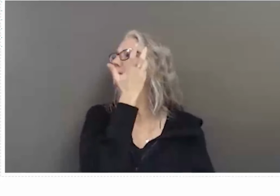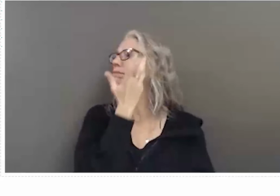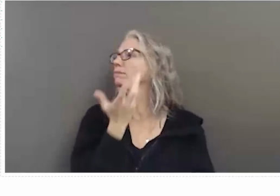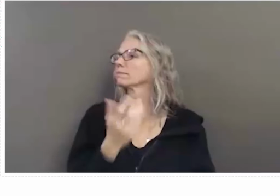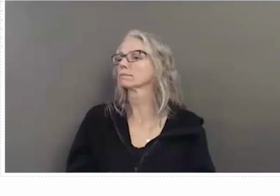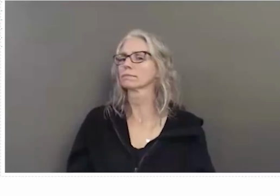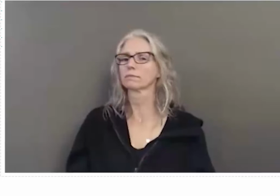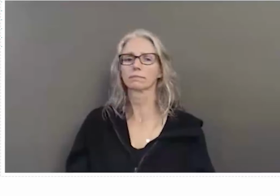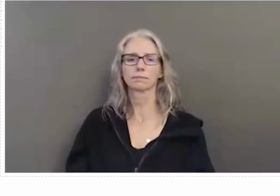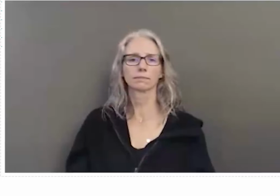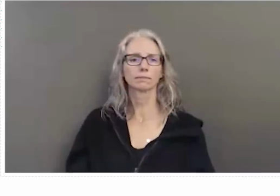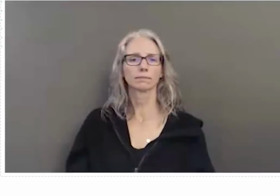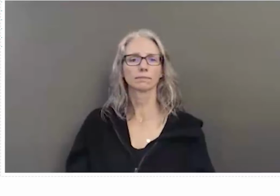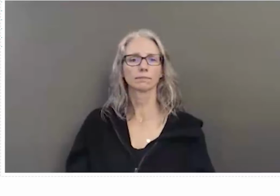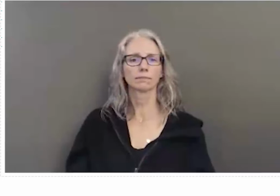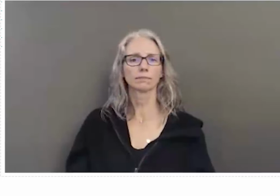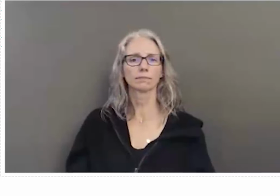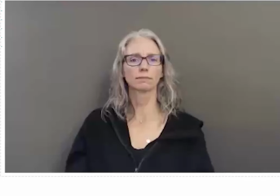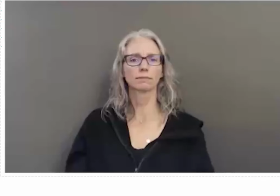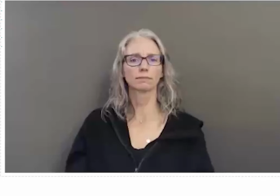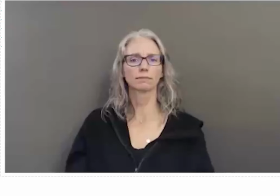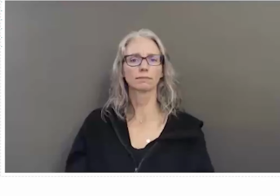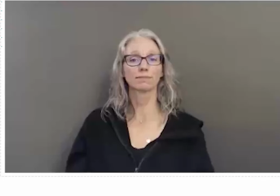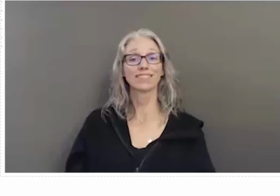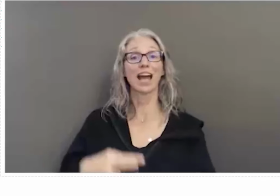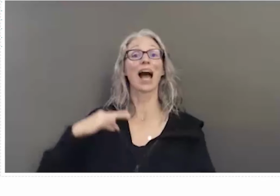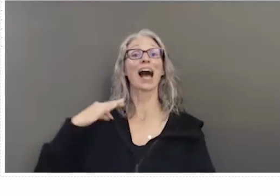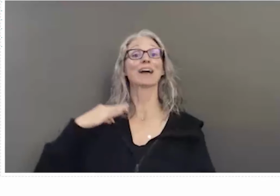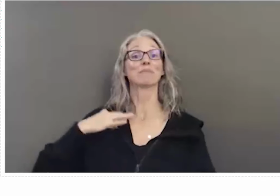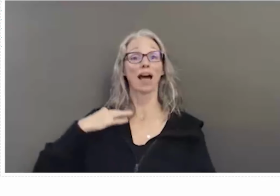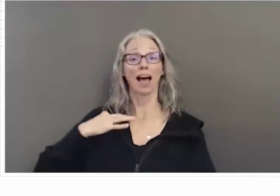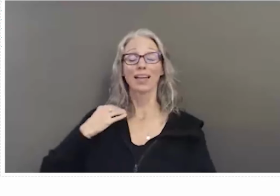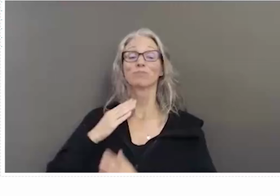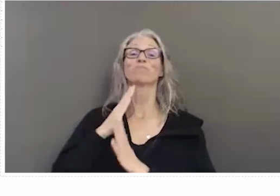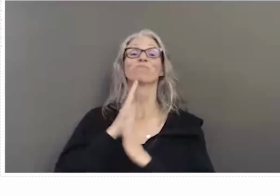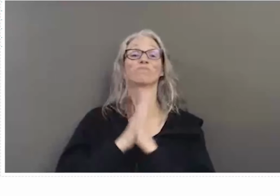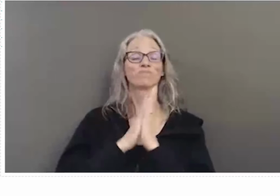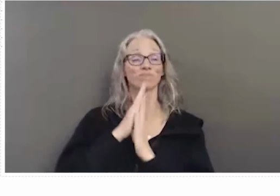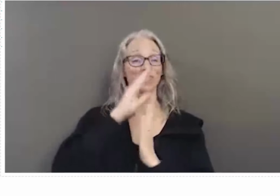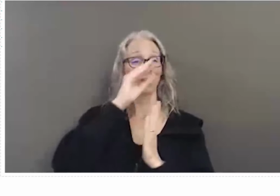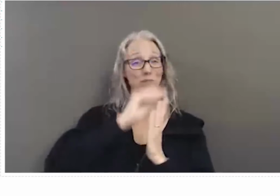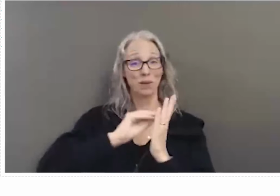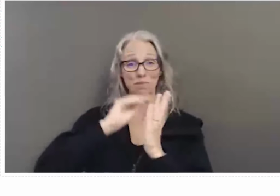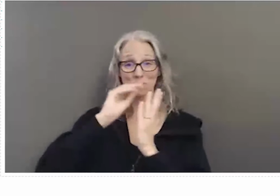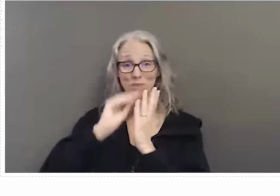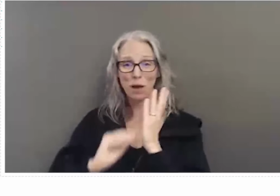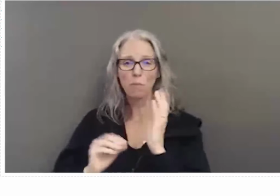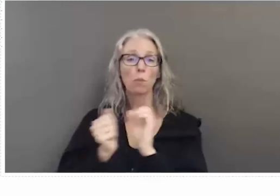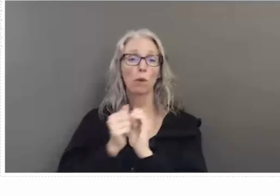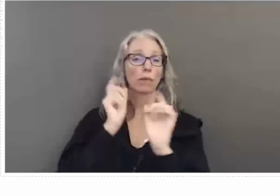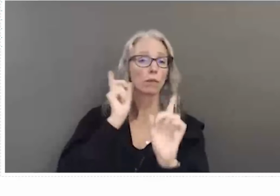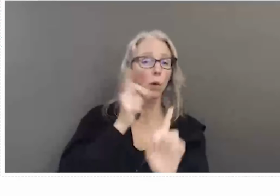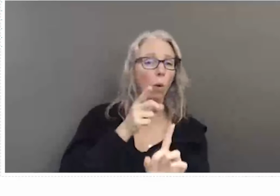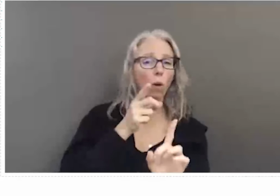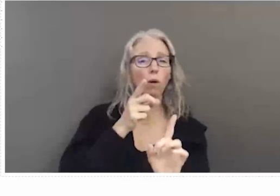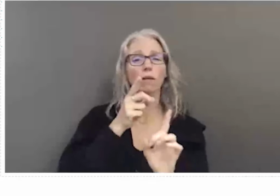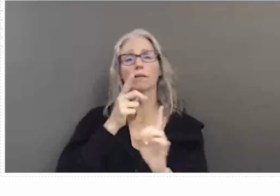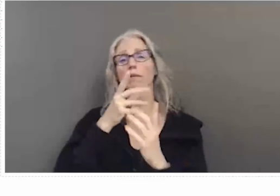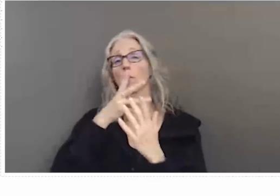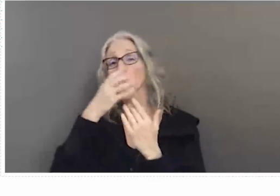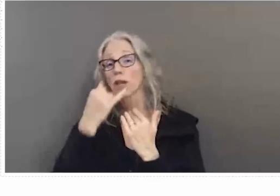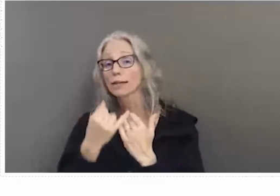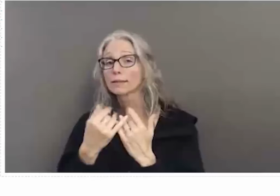with the genuine excitement and passion for our projects and our mandate and our goals, and